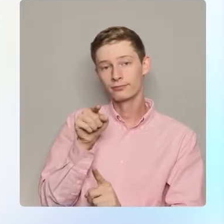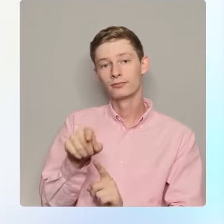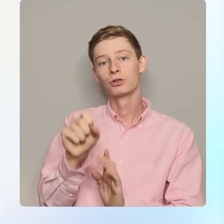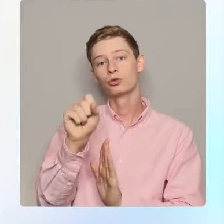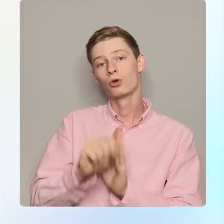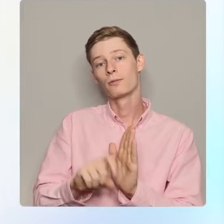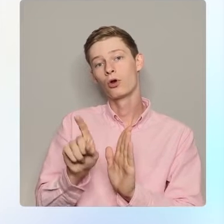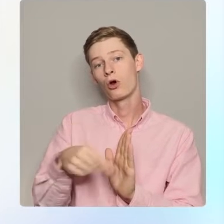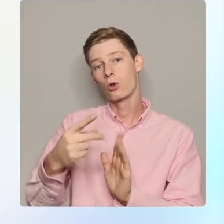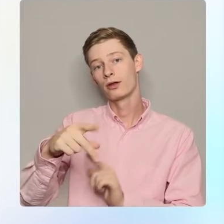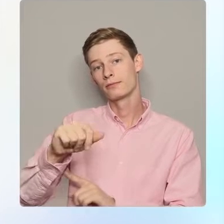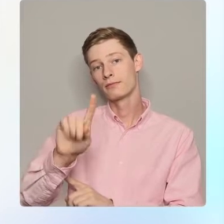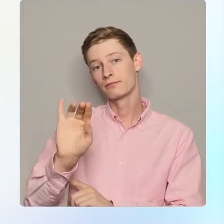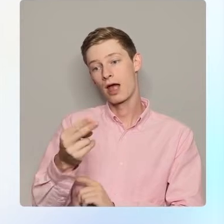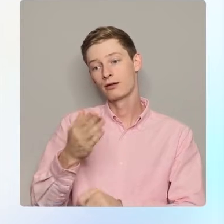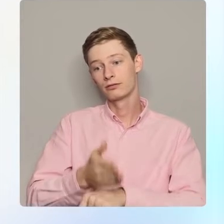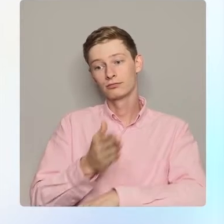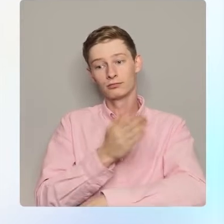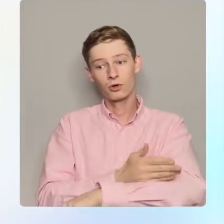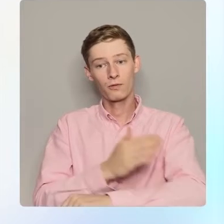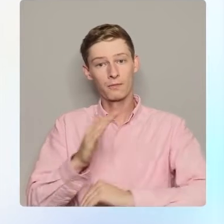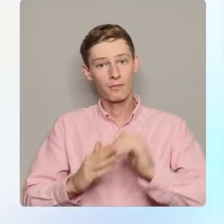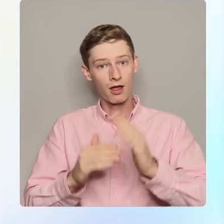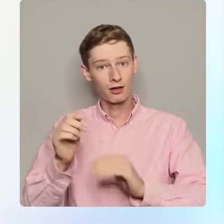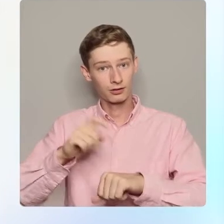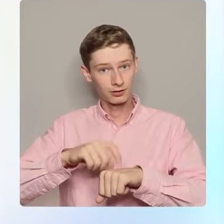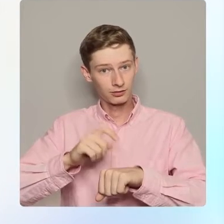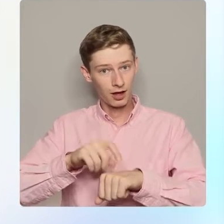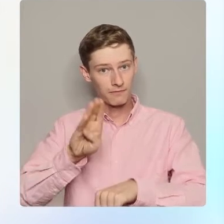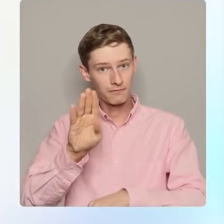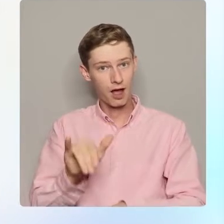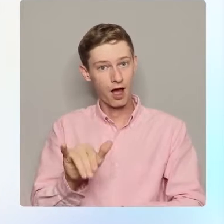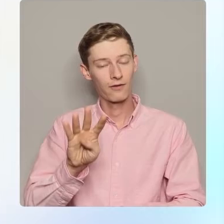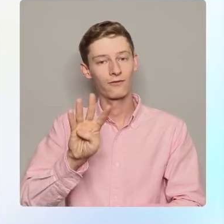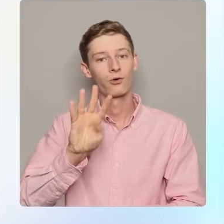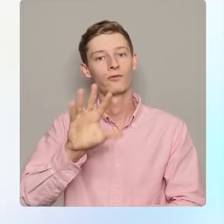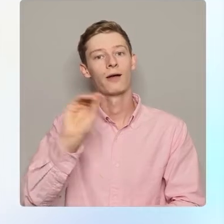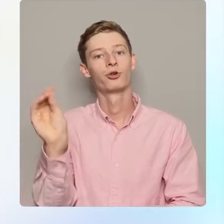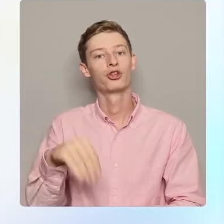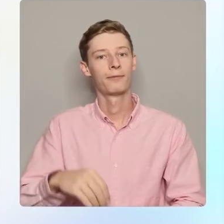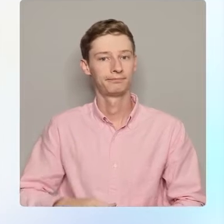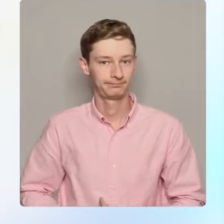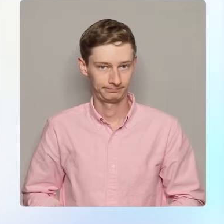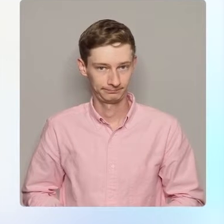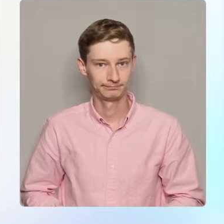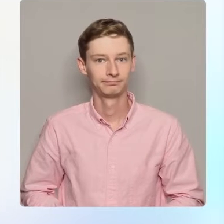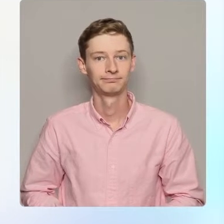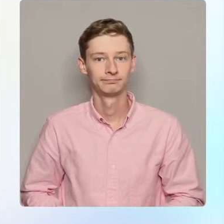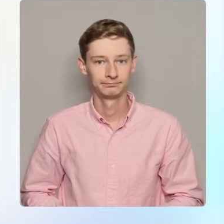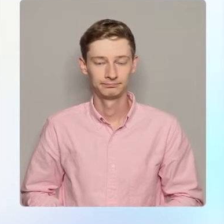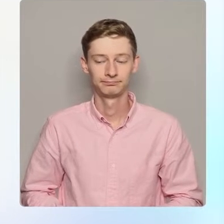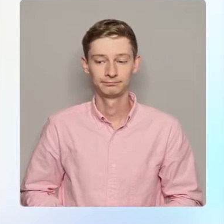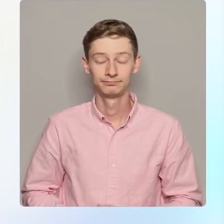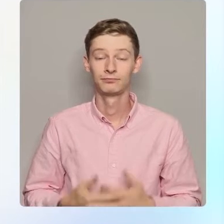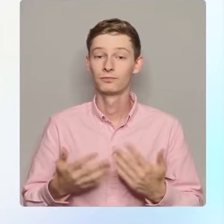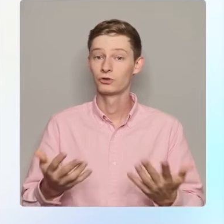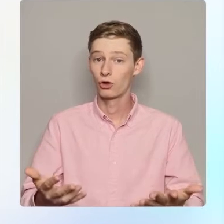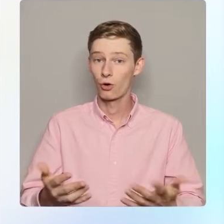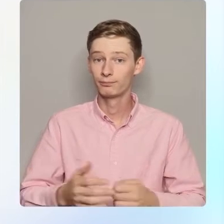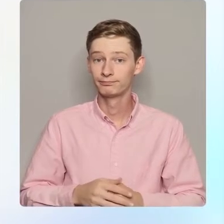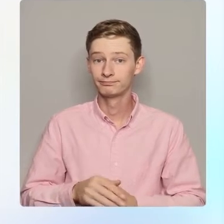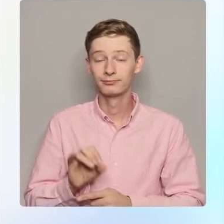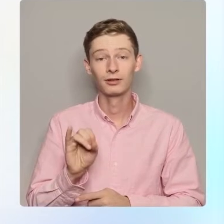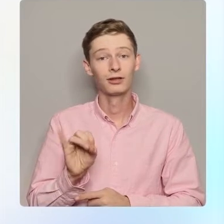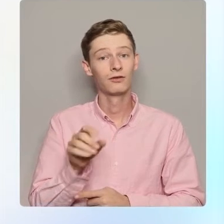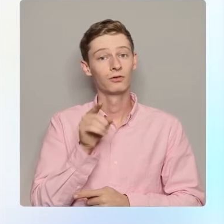Our second improvement is script-only patch. You can patch a generated APK